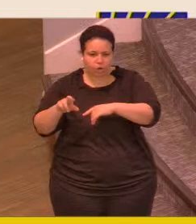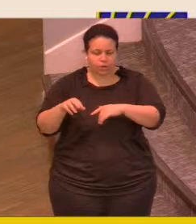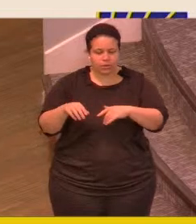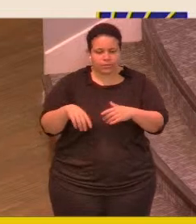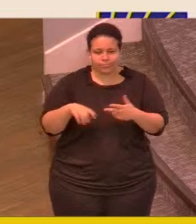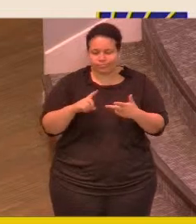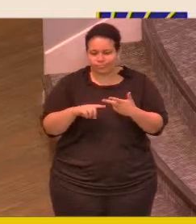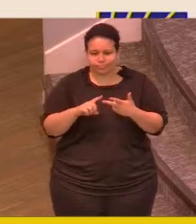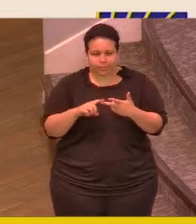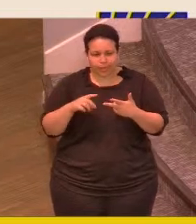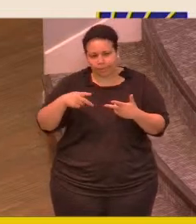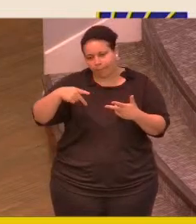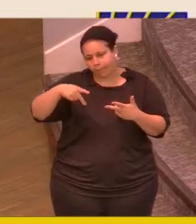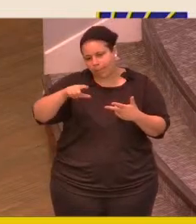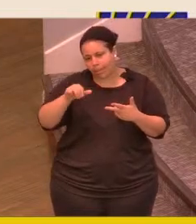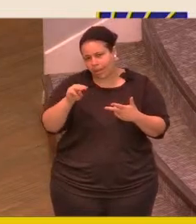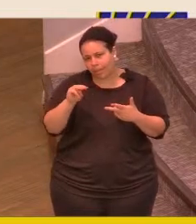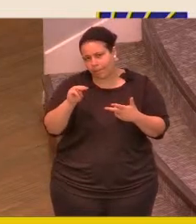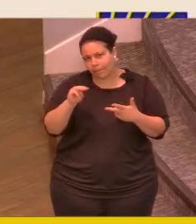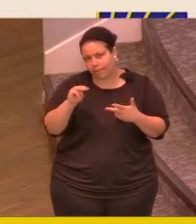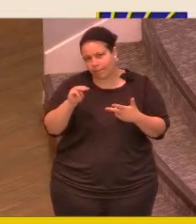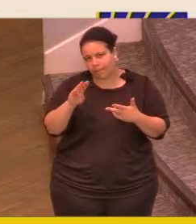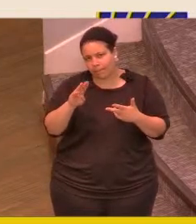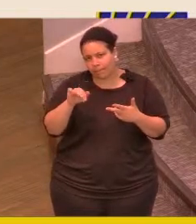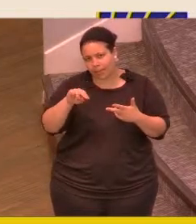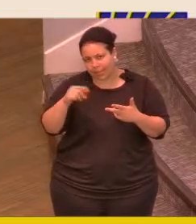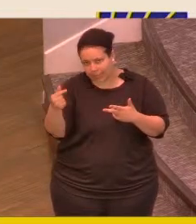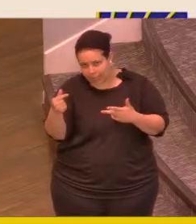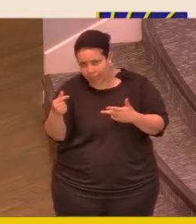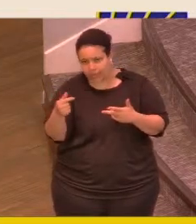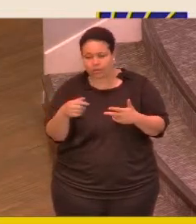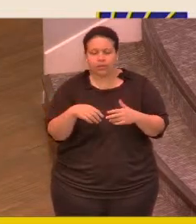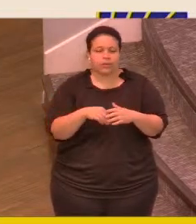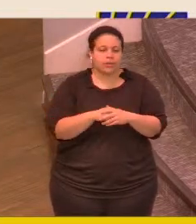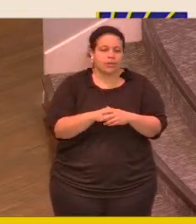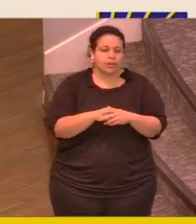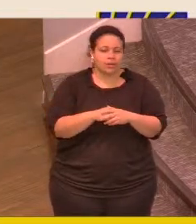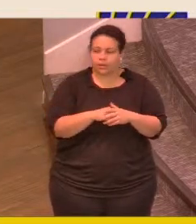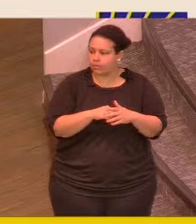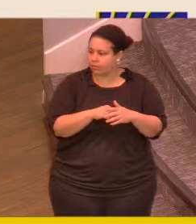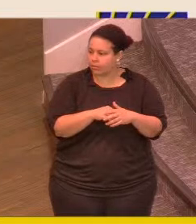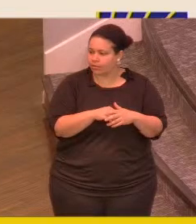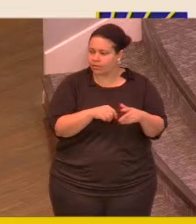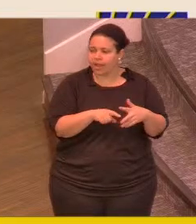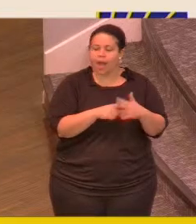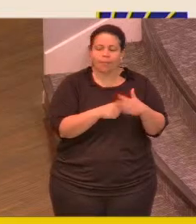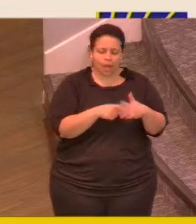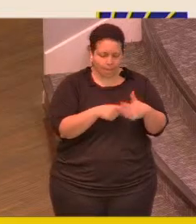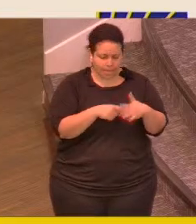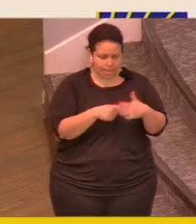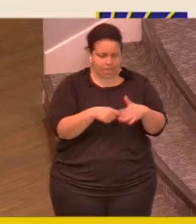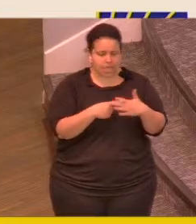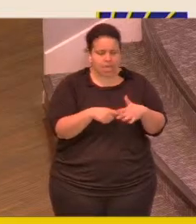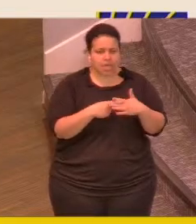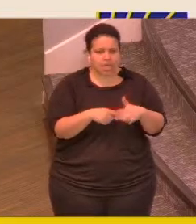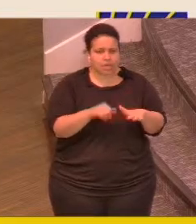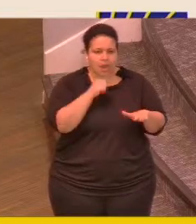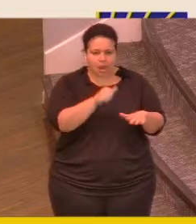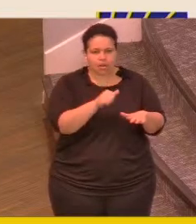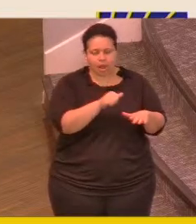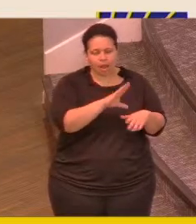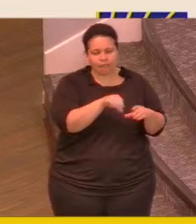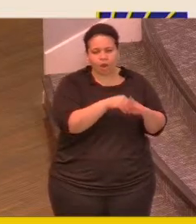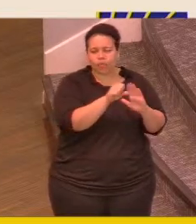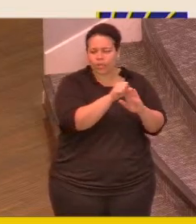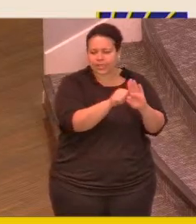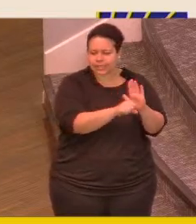of those who are not covered by the state funding. I think that might help answer, Exactly. And like because the list is, you see tech-